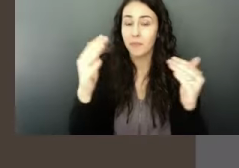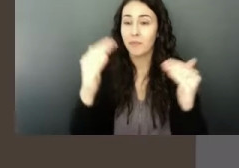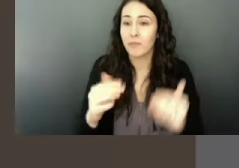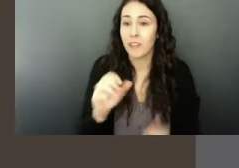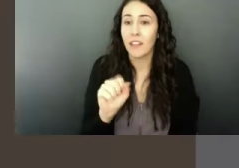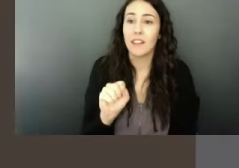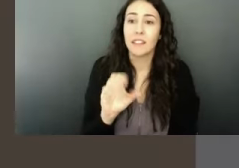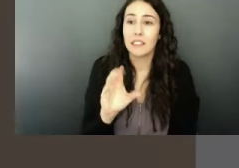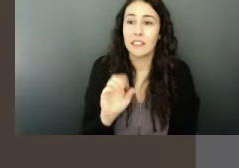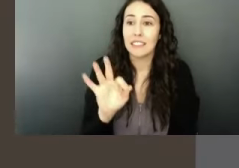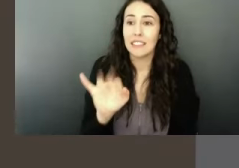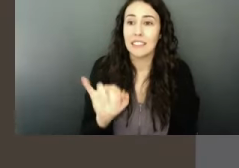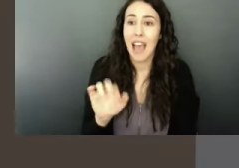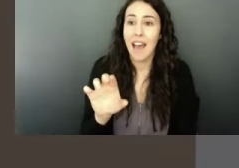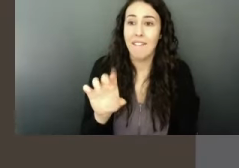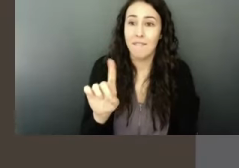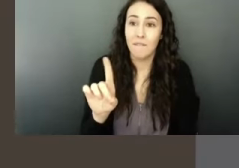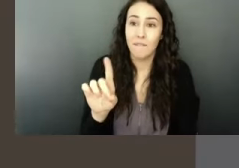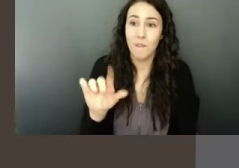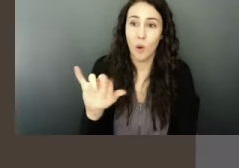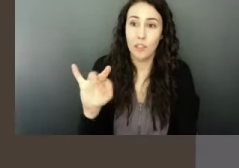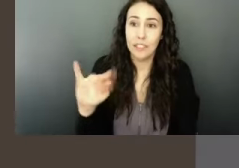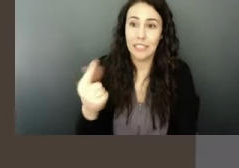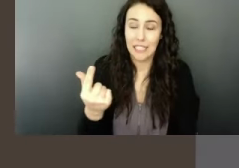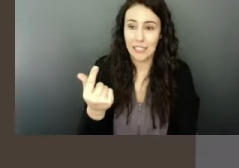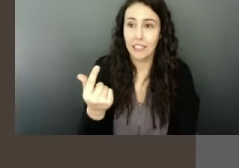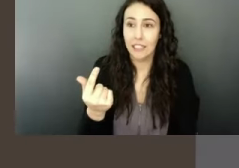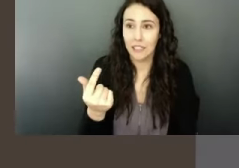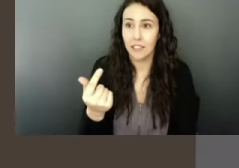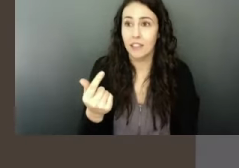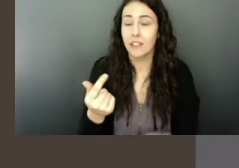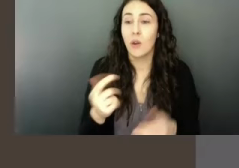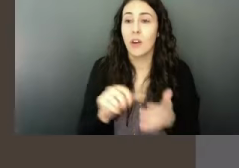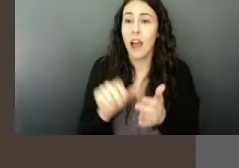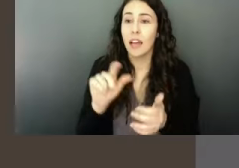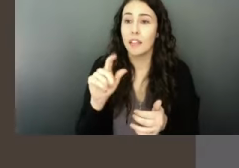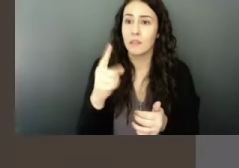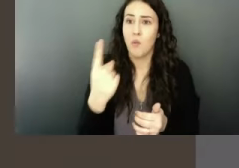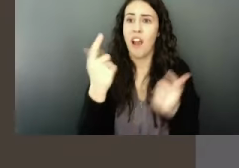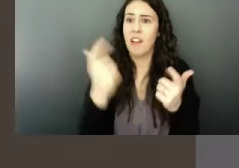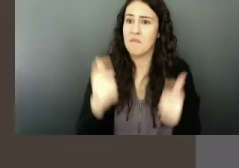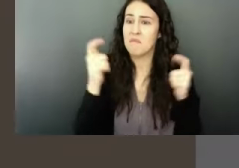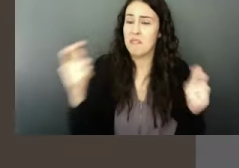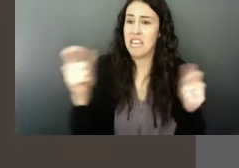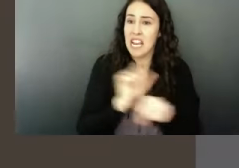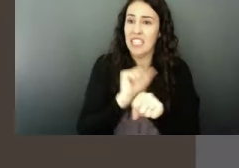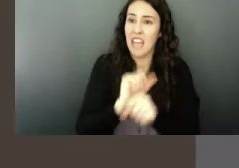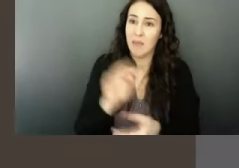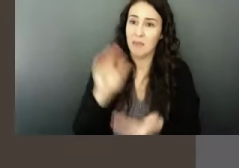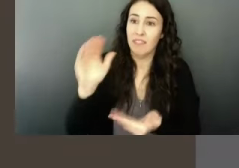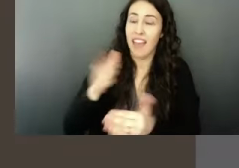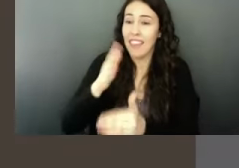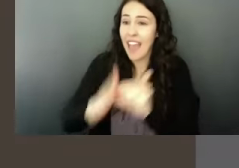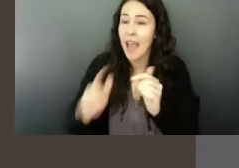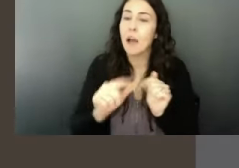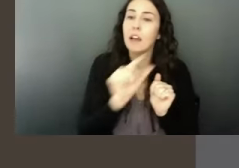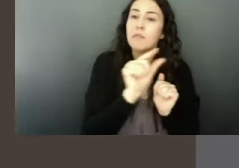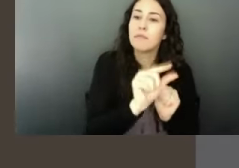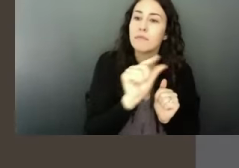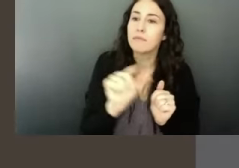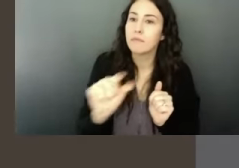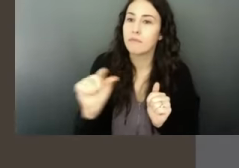we're probably all familiar with for later assignments. So it's not just this one big assignment at the end, but we have these incremental assignments along the